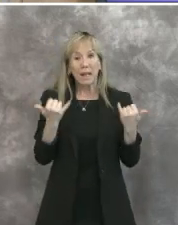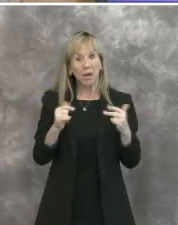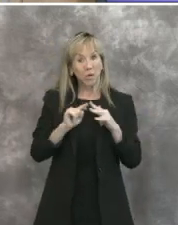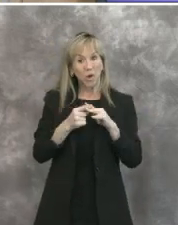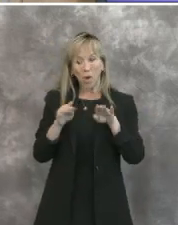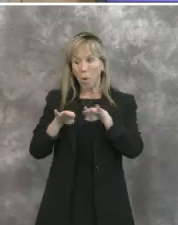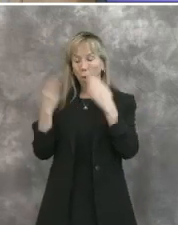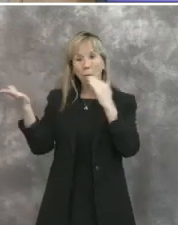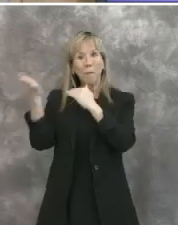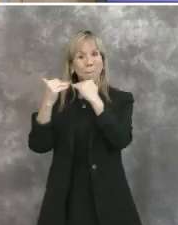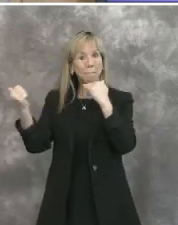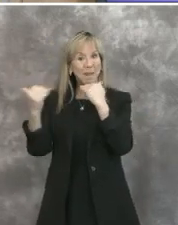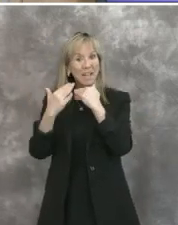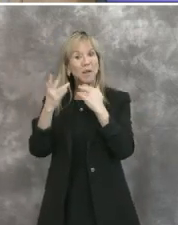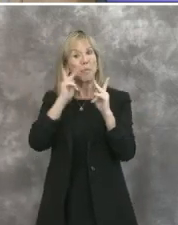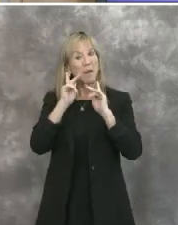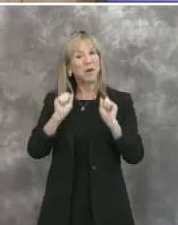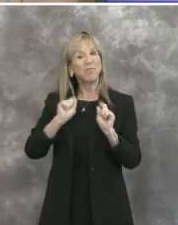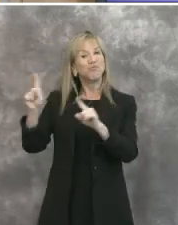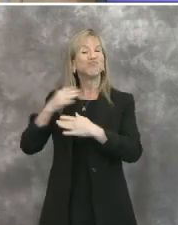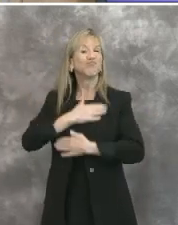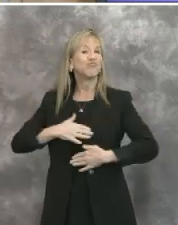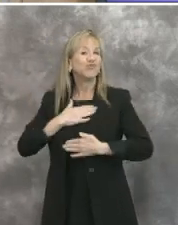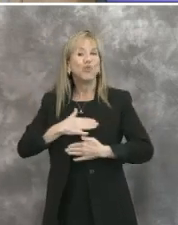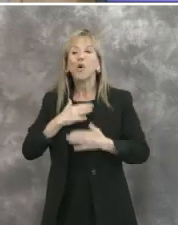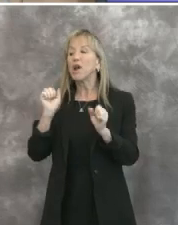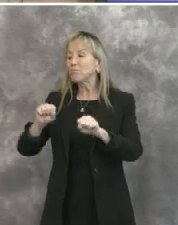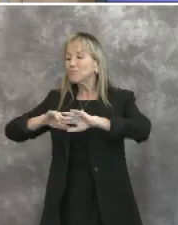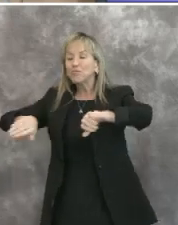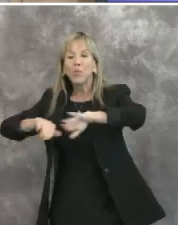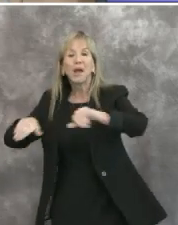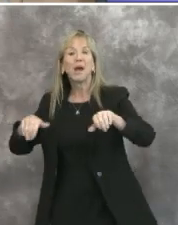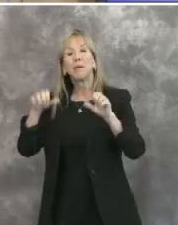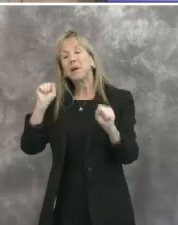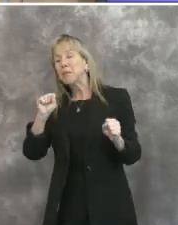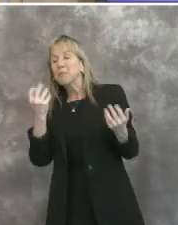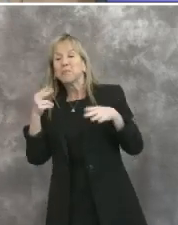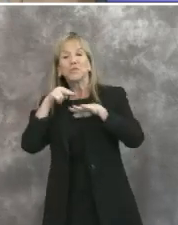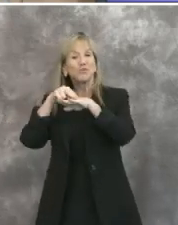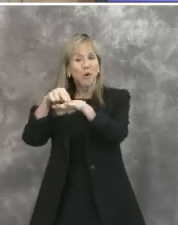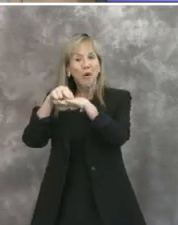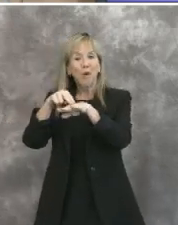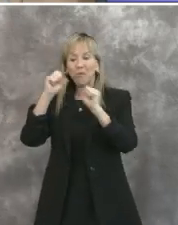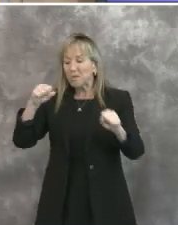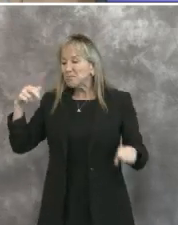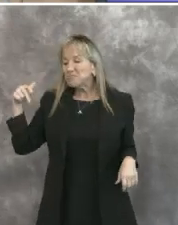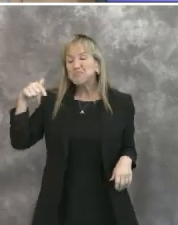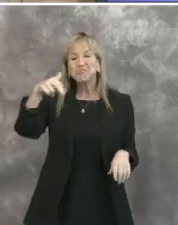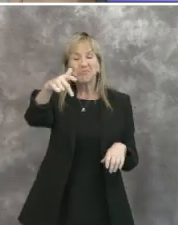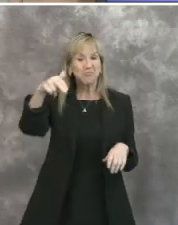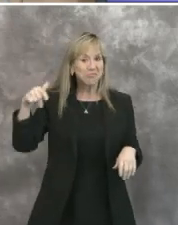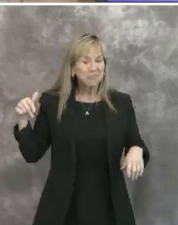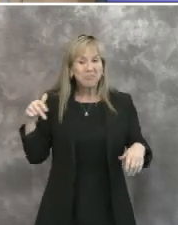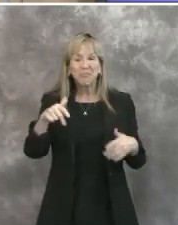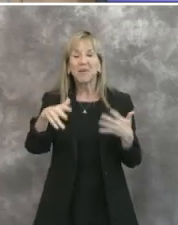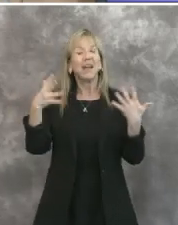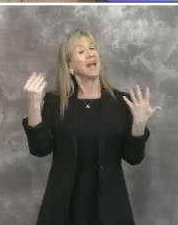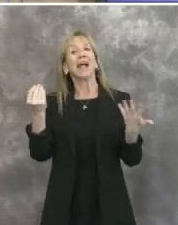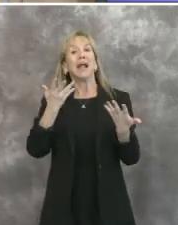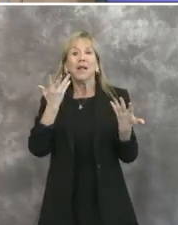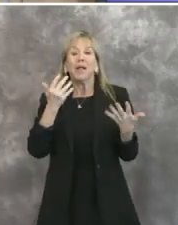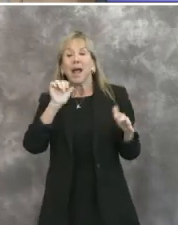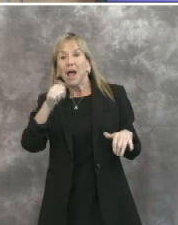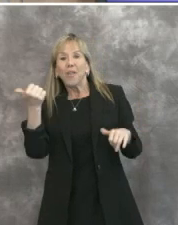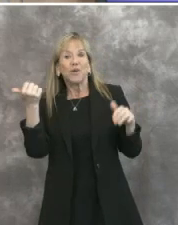access so that people can swim, surf, or walk along the beach. We've allowed golfers to enjoy the links again as another avenue for